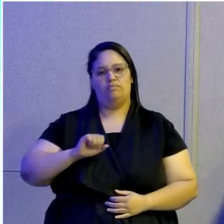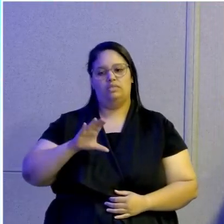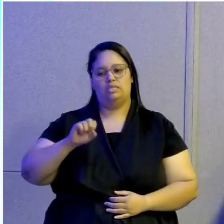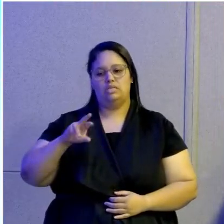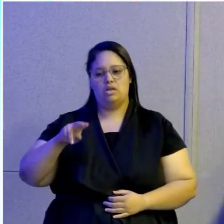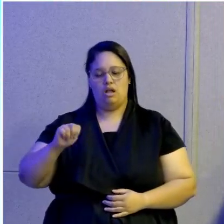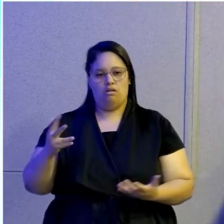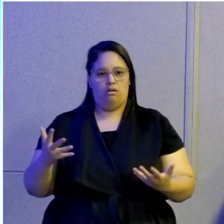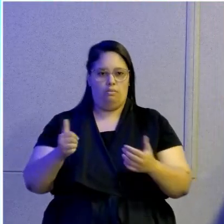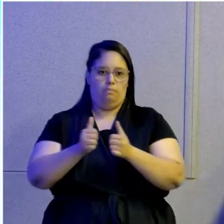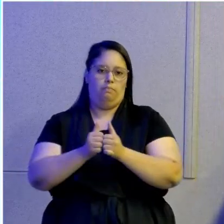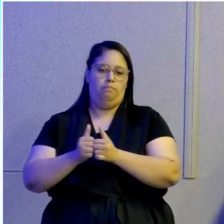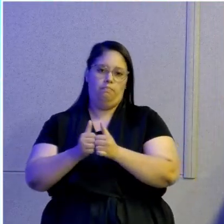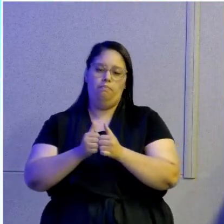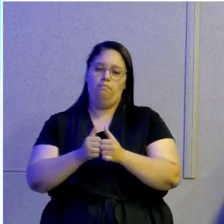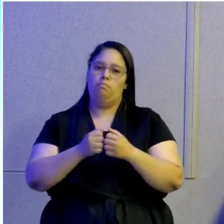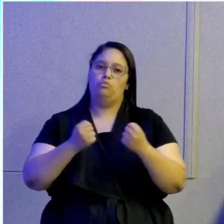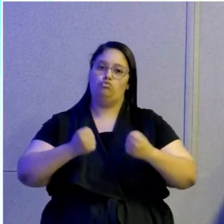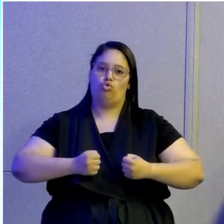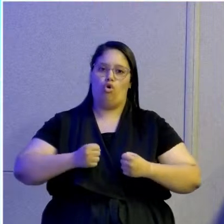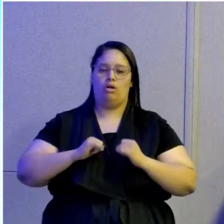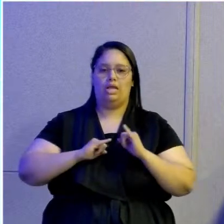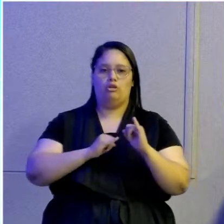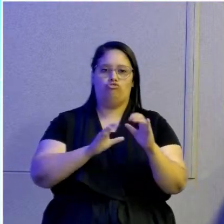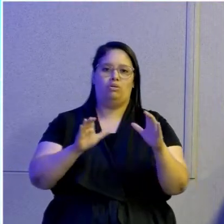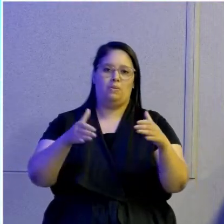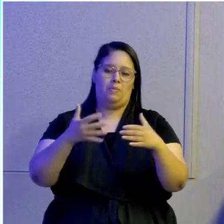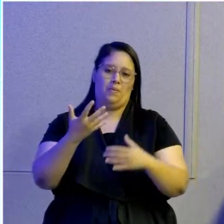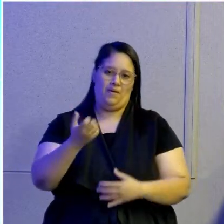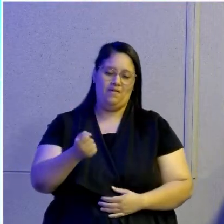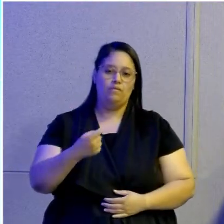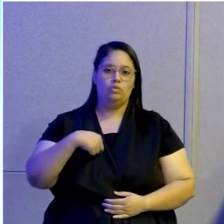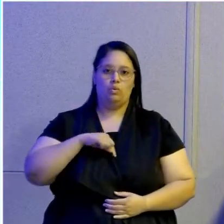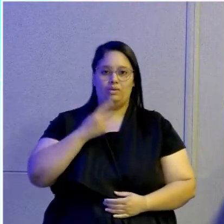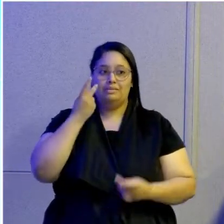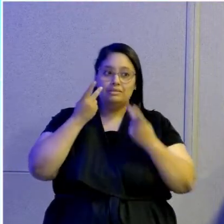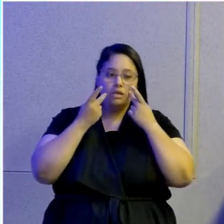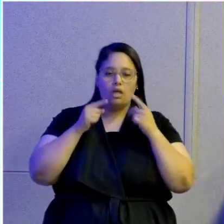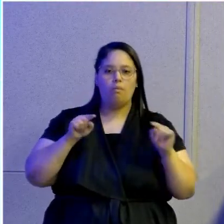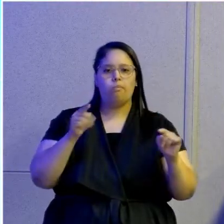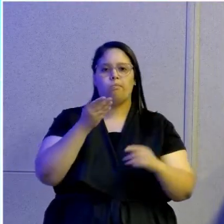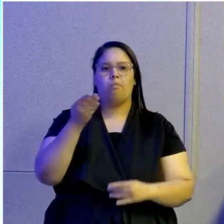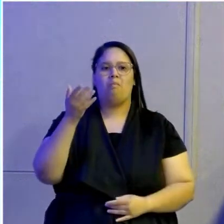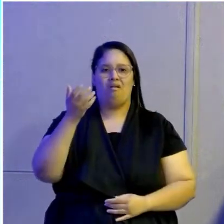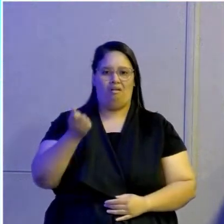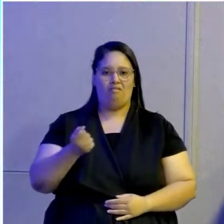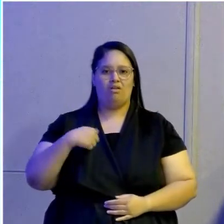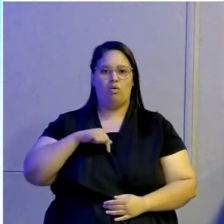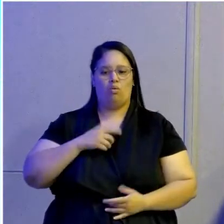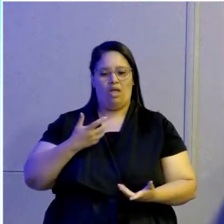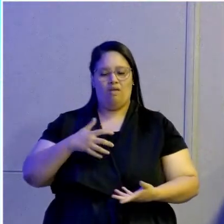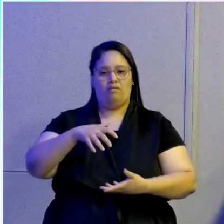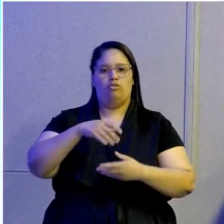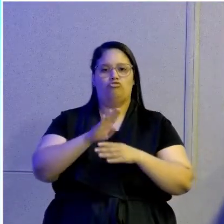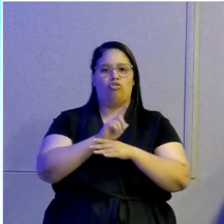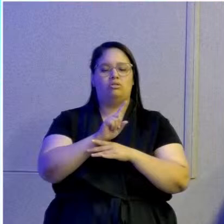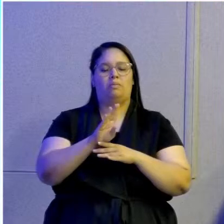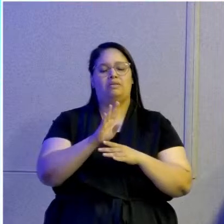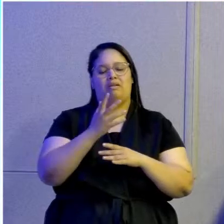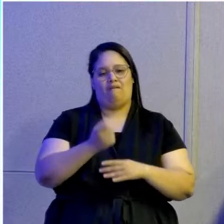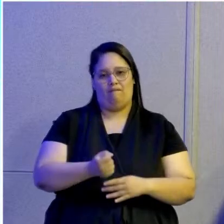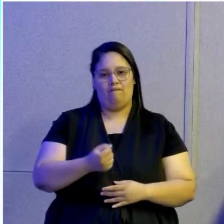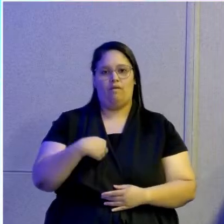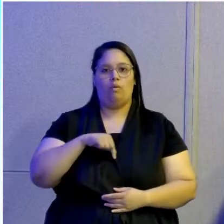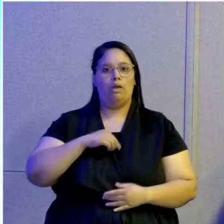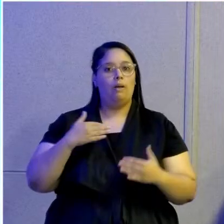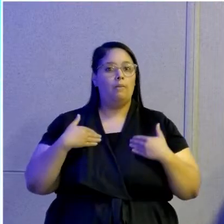SA-CERN collaboration with strong industry. And we do see that we do have the database. We